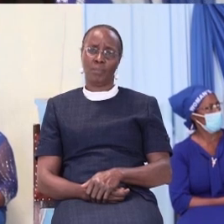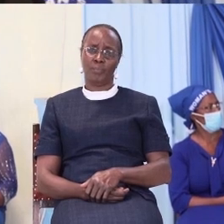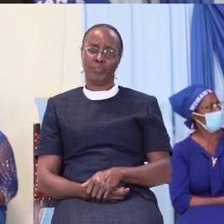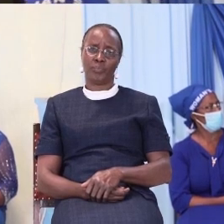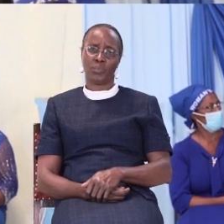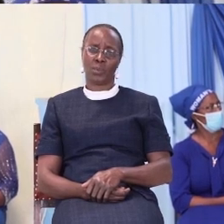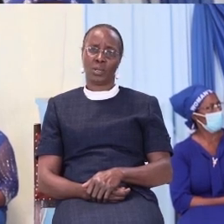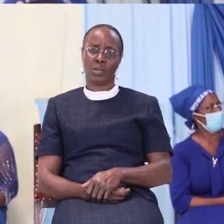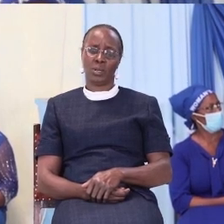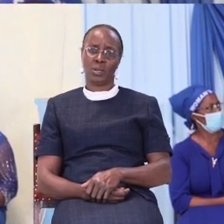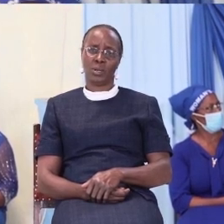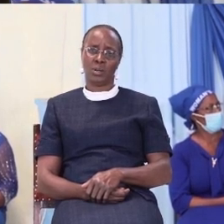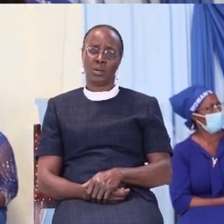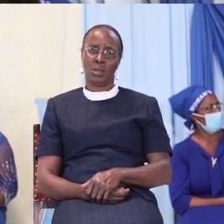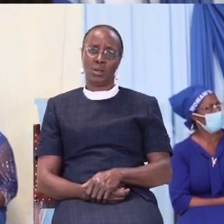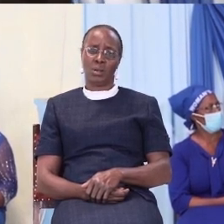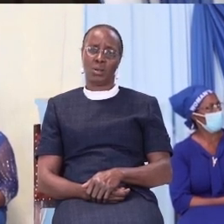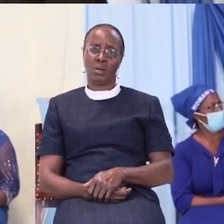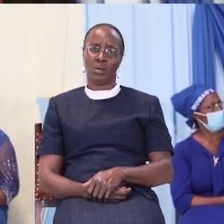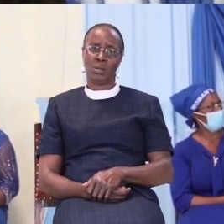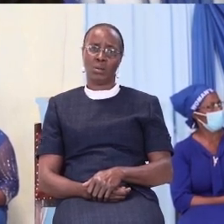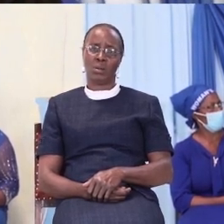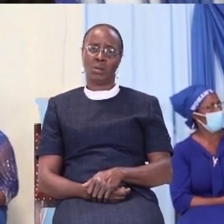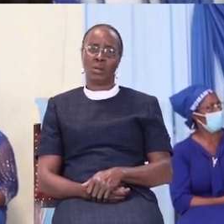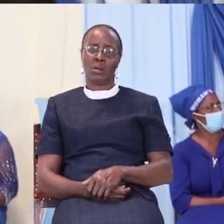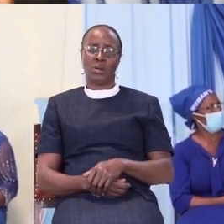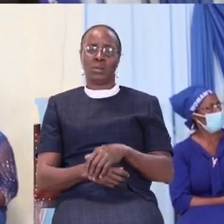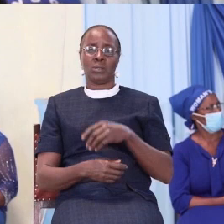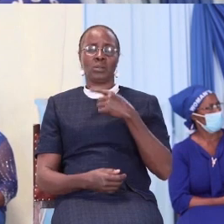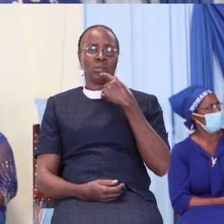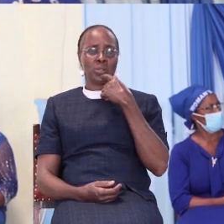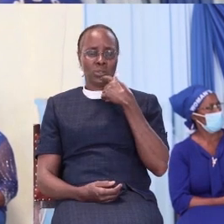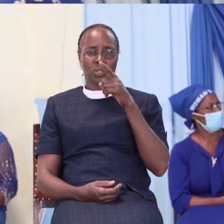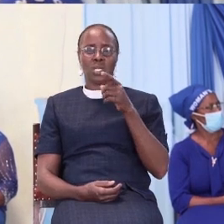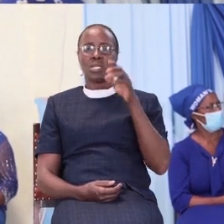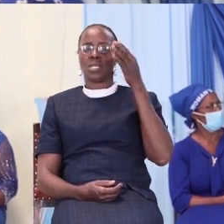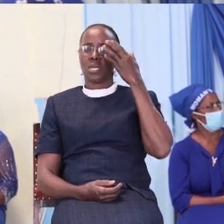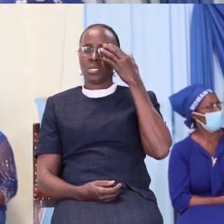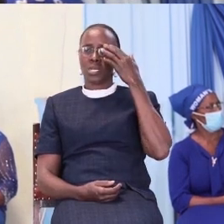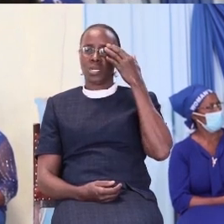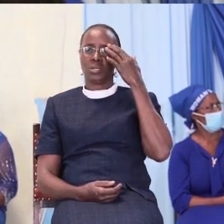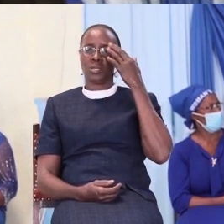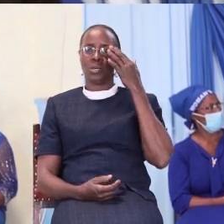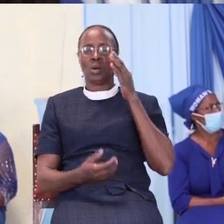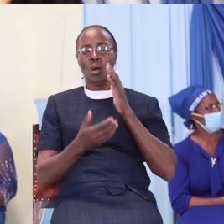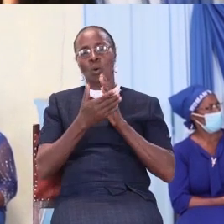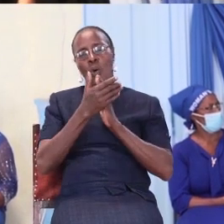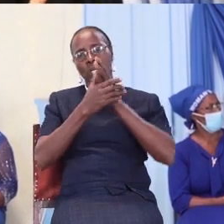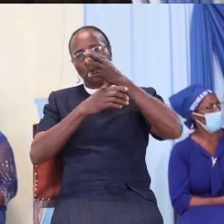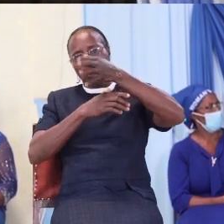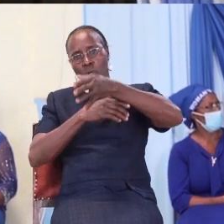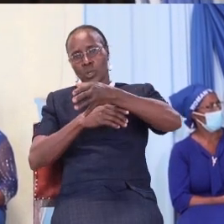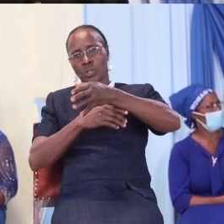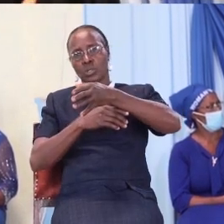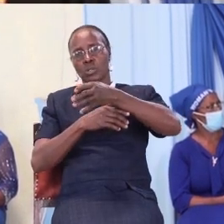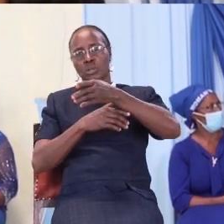soon Israel were to cross the river Jordan, and they were allowed to take